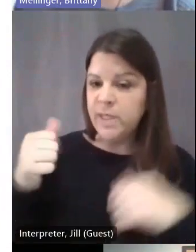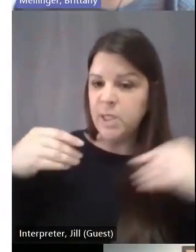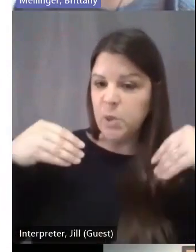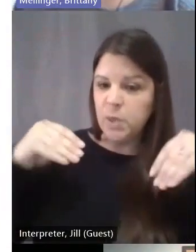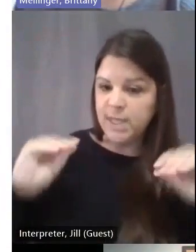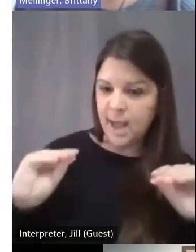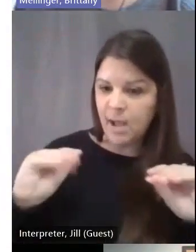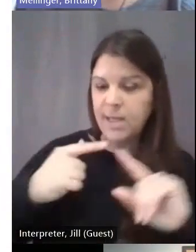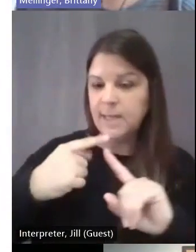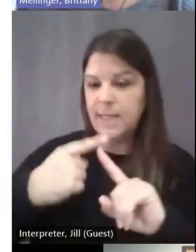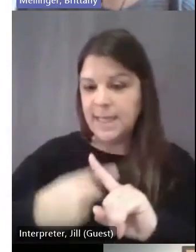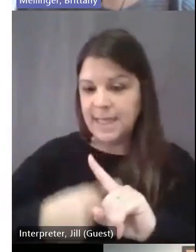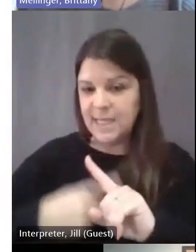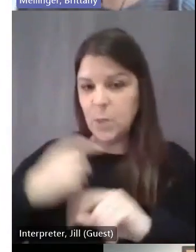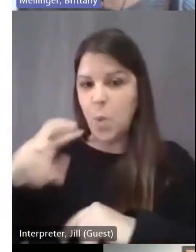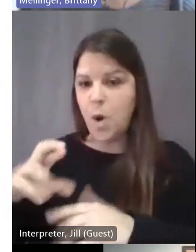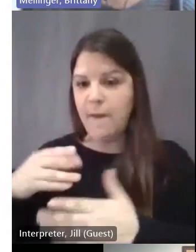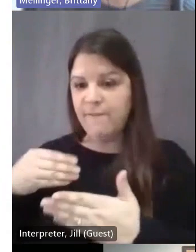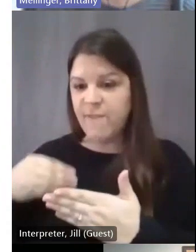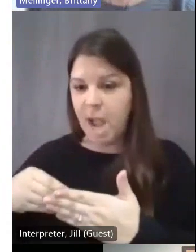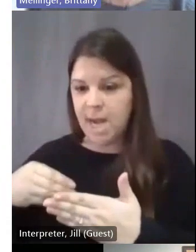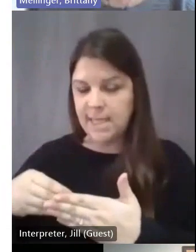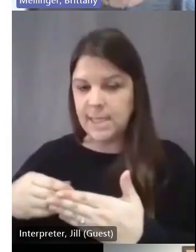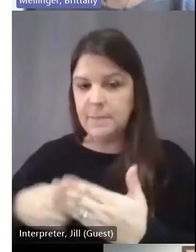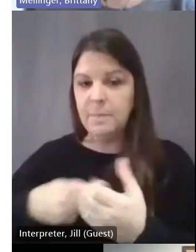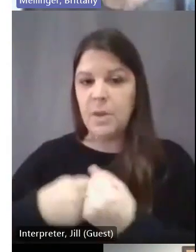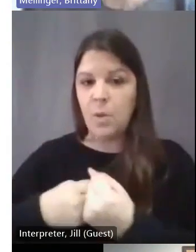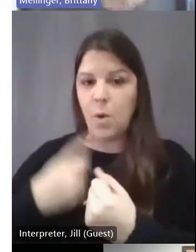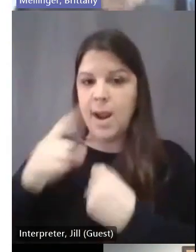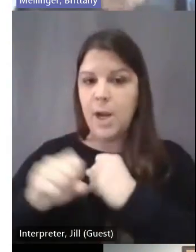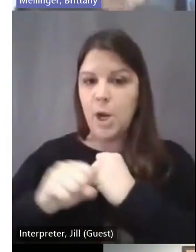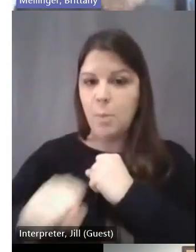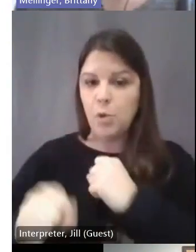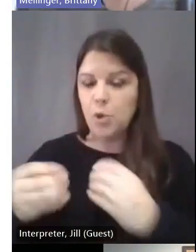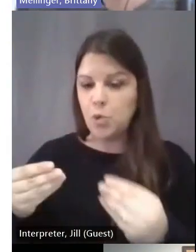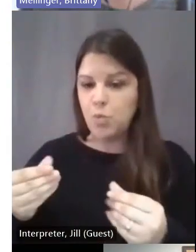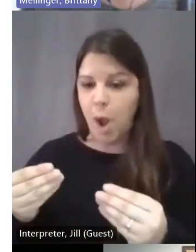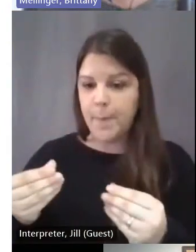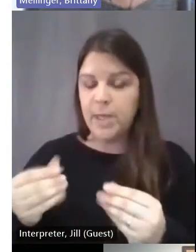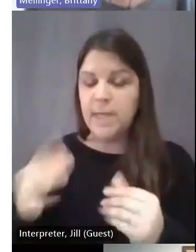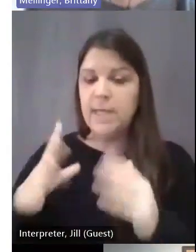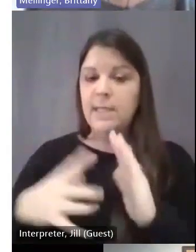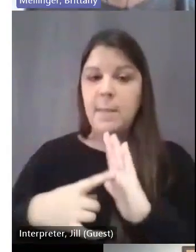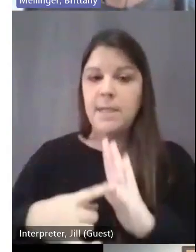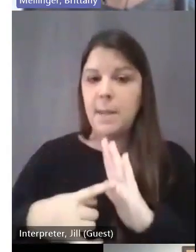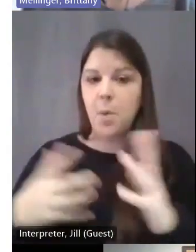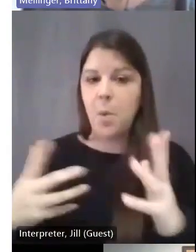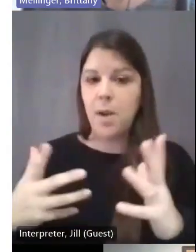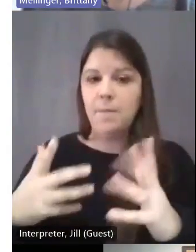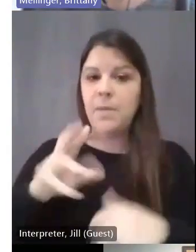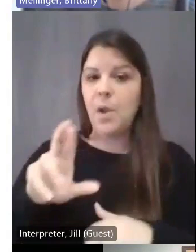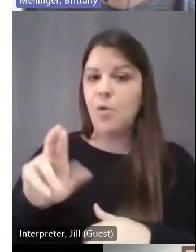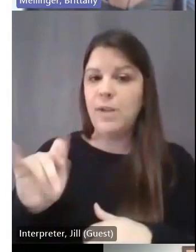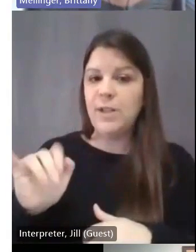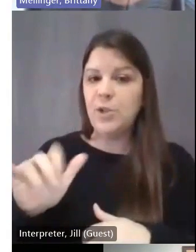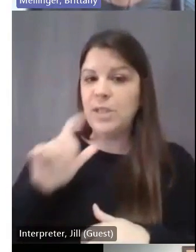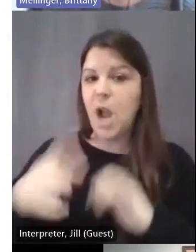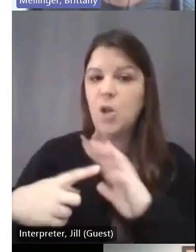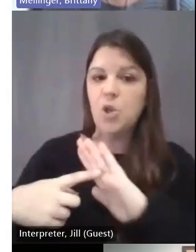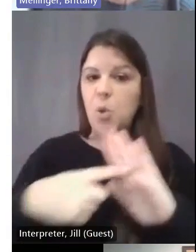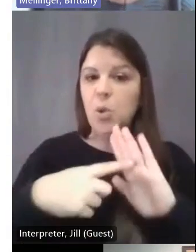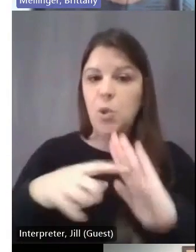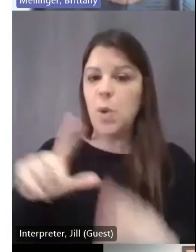lease, finance, or otherwise withhold housing or commercial property. And some examples of this include a realtor who's not showing homes